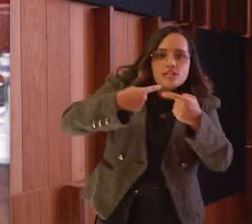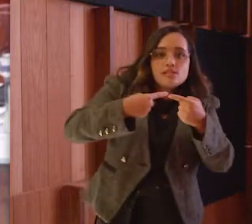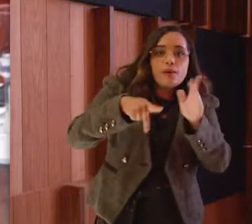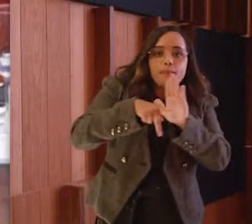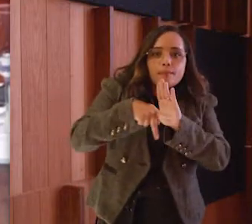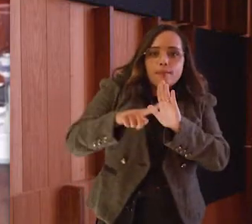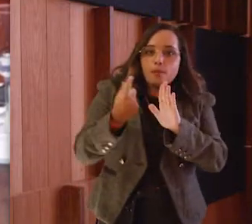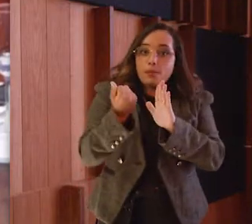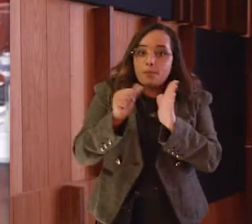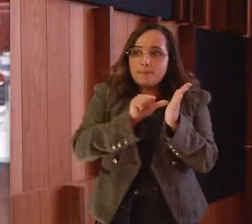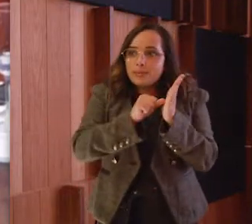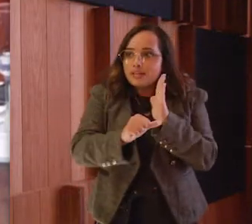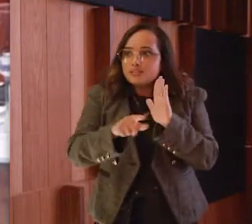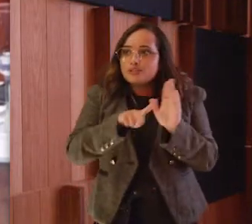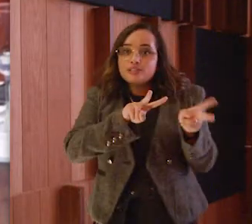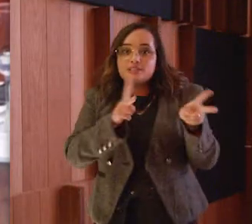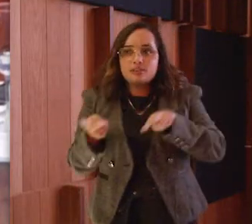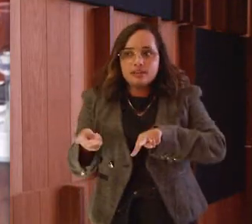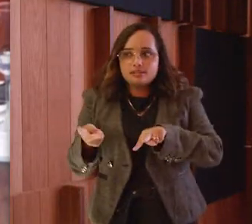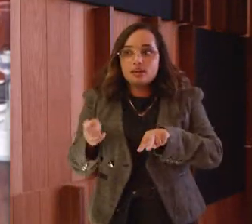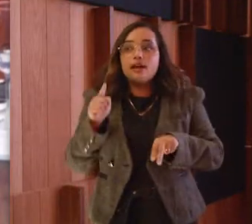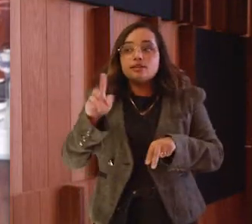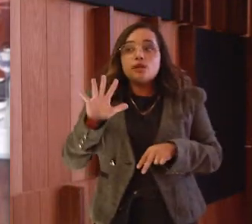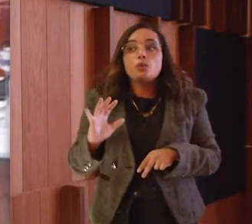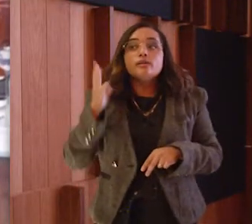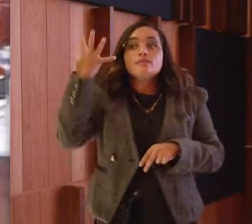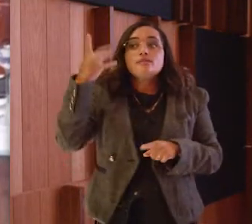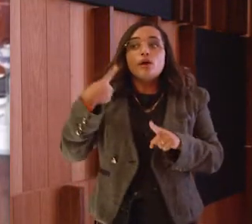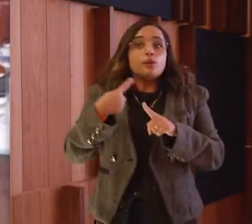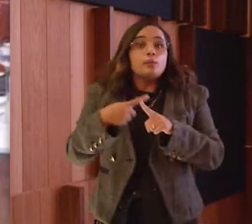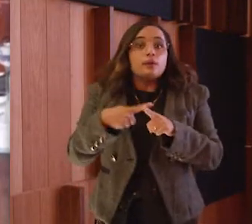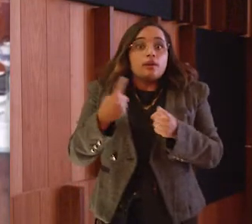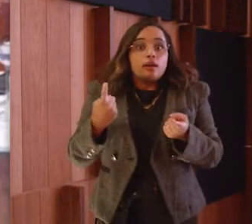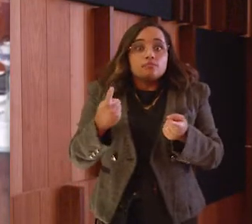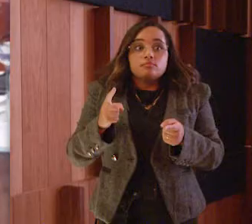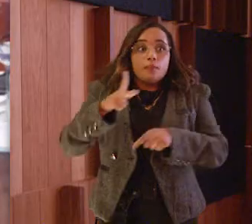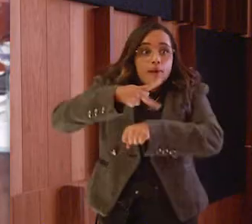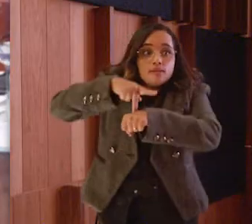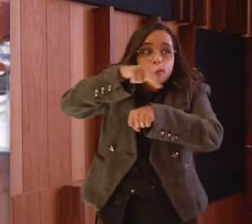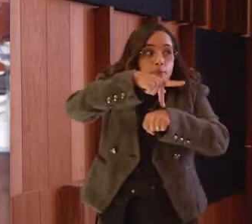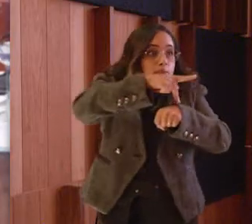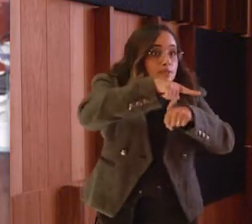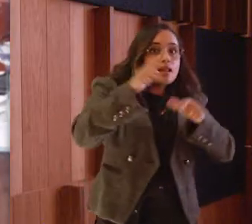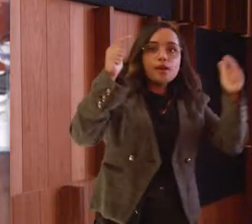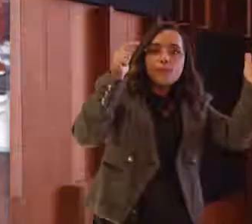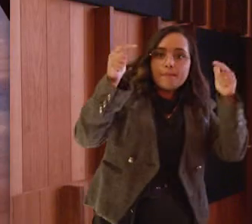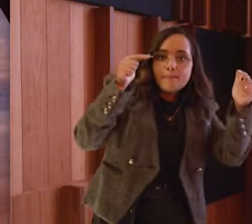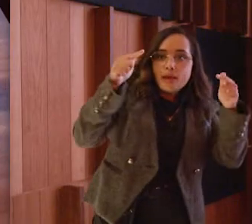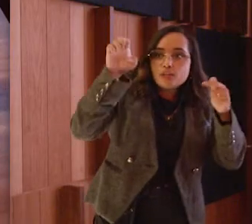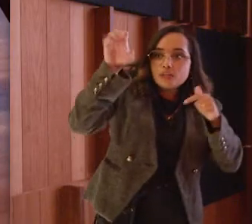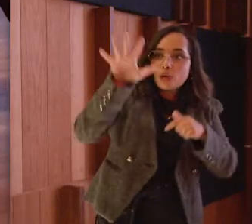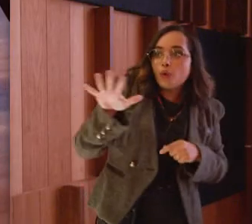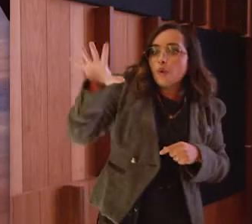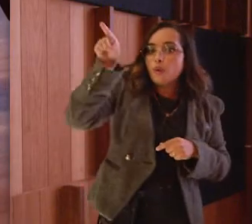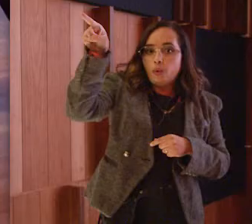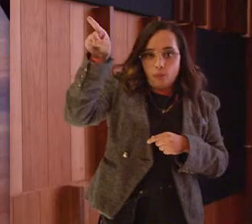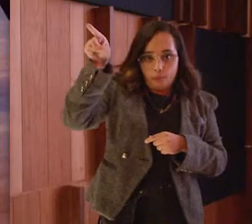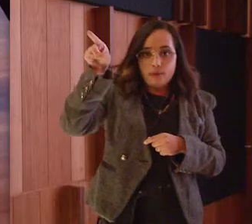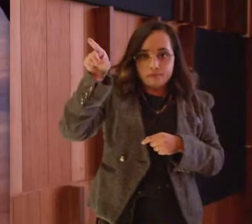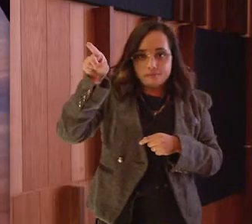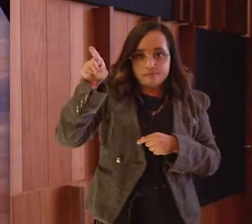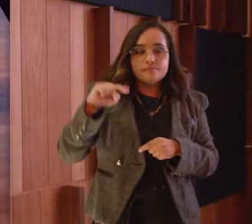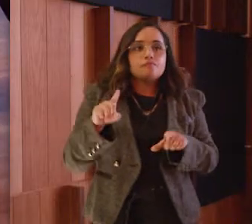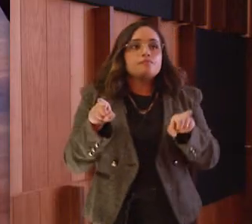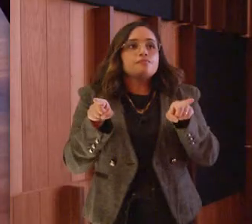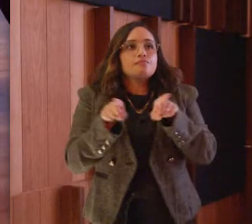thing in Mexico and many countries in Latin America and Europe. There's new administrative guidance, there's new digitization tax enforcement,